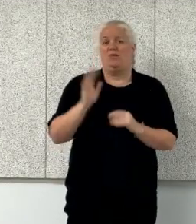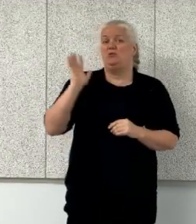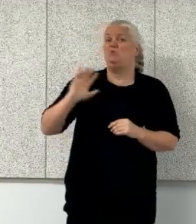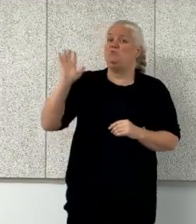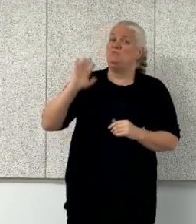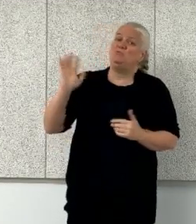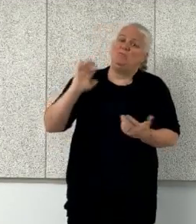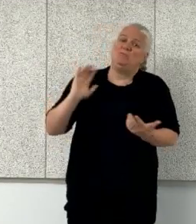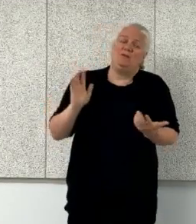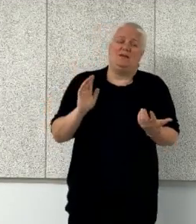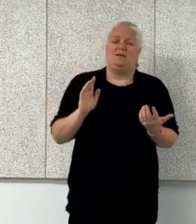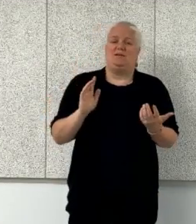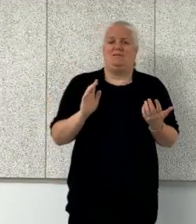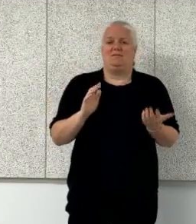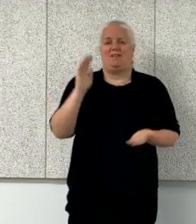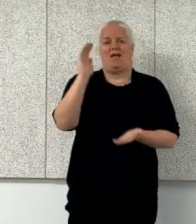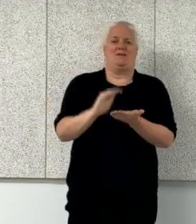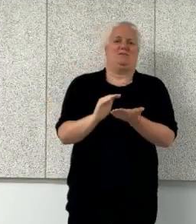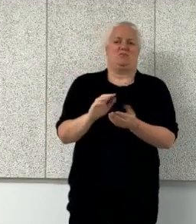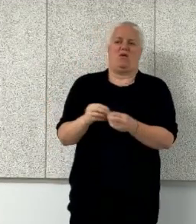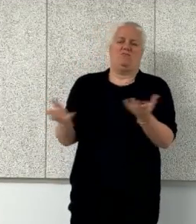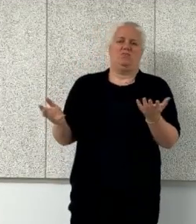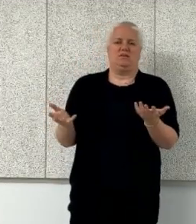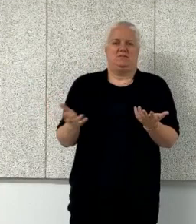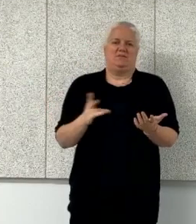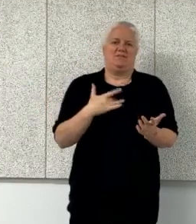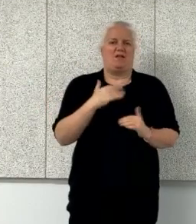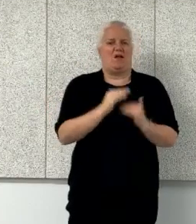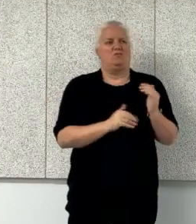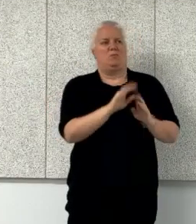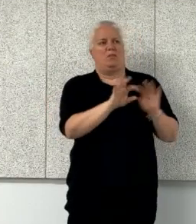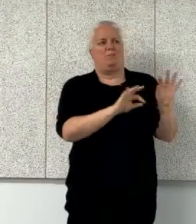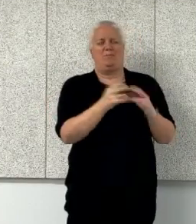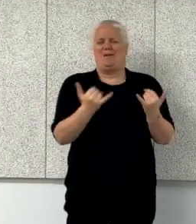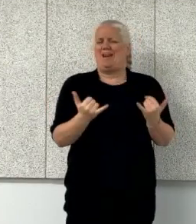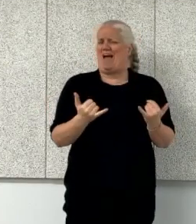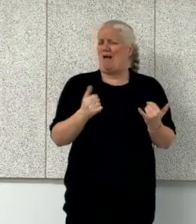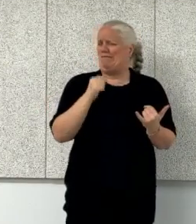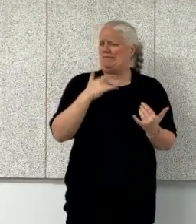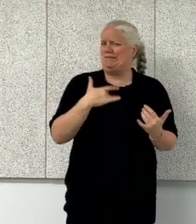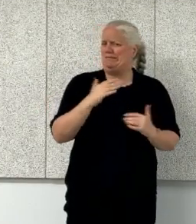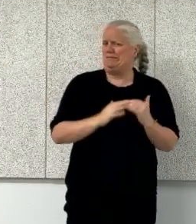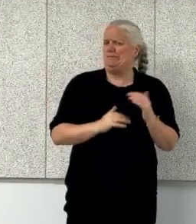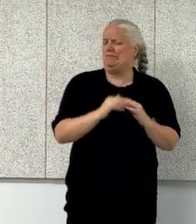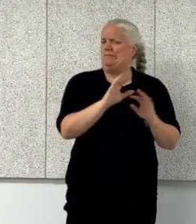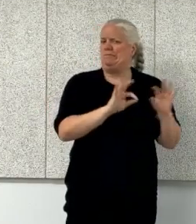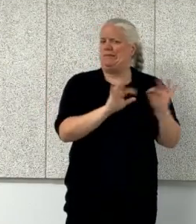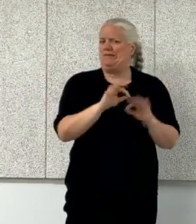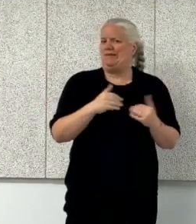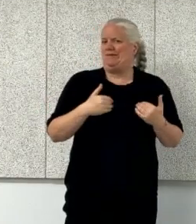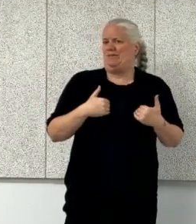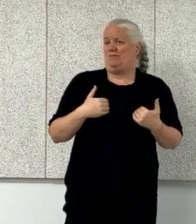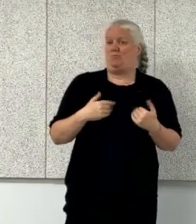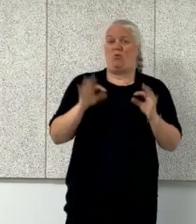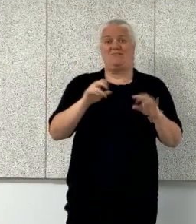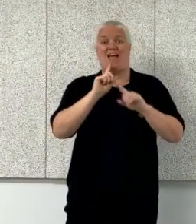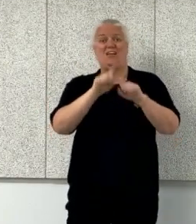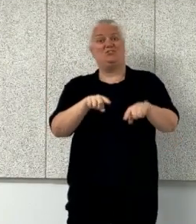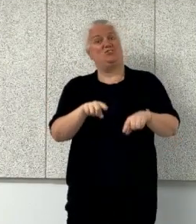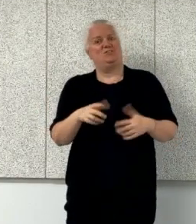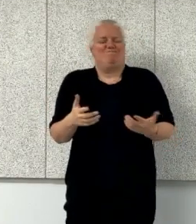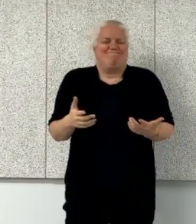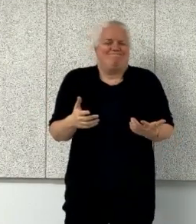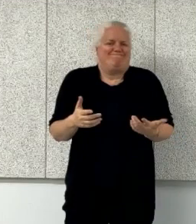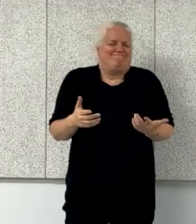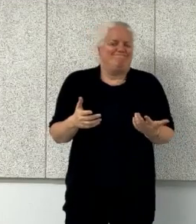guess, when there were less offerings. And so I don't have an answer to it. I just know that it's something that